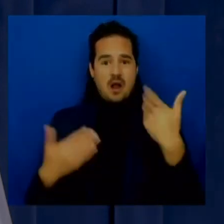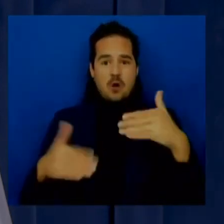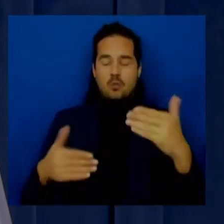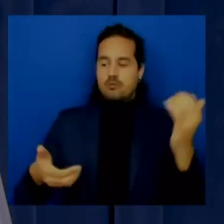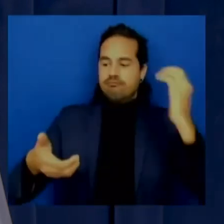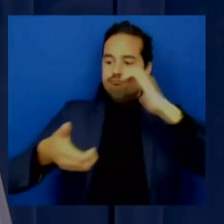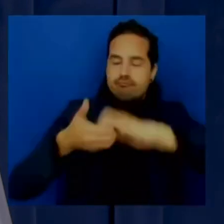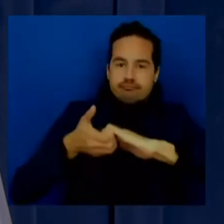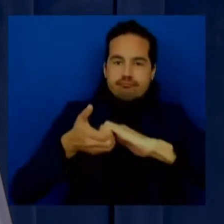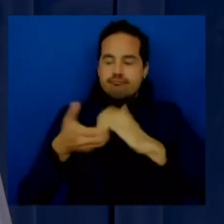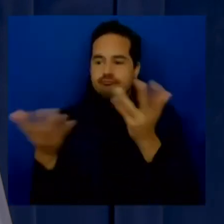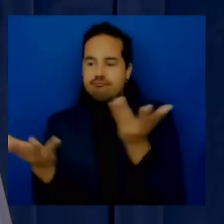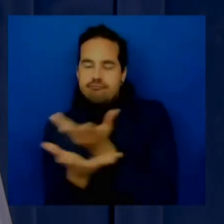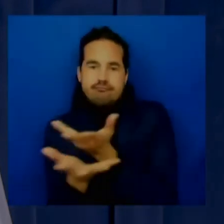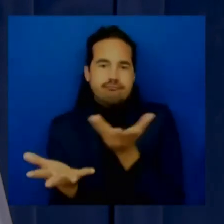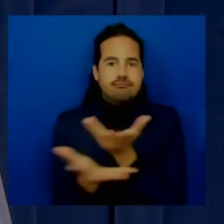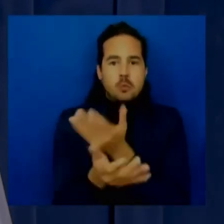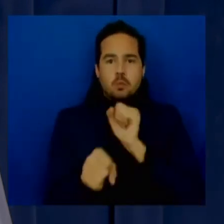directly a beneficiary,